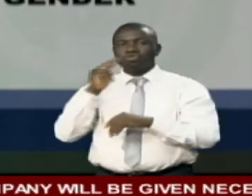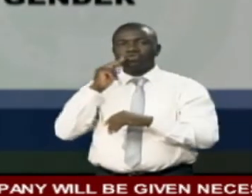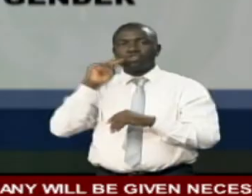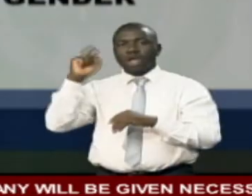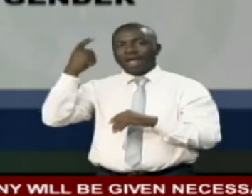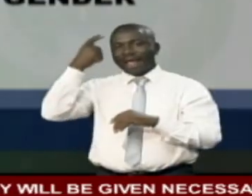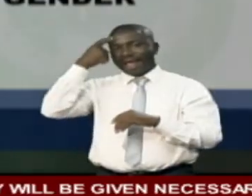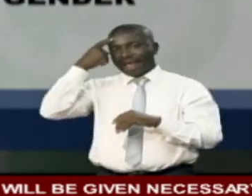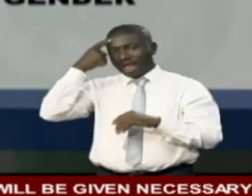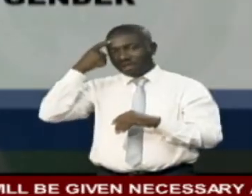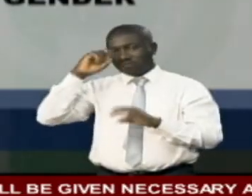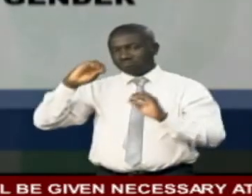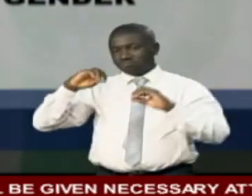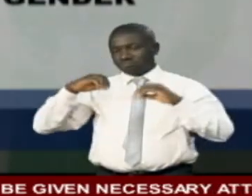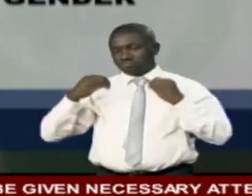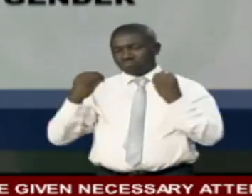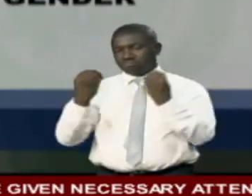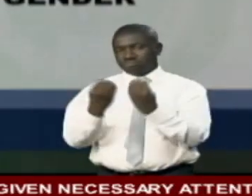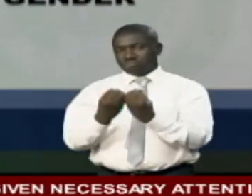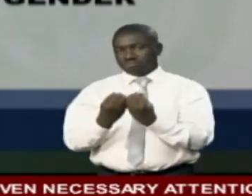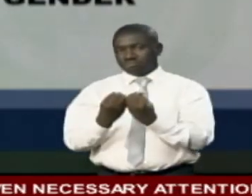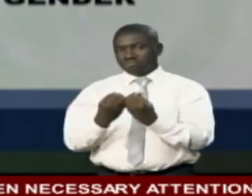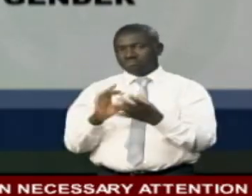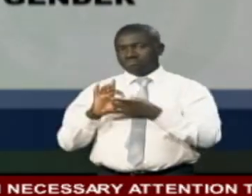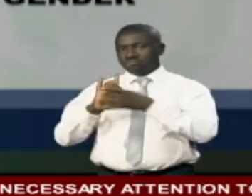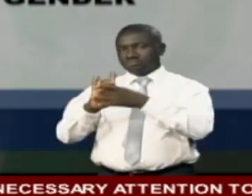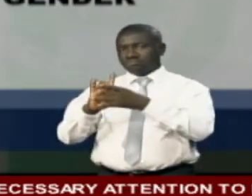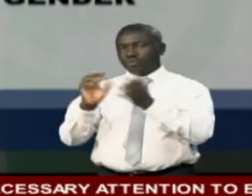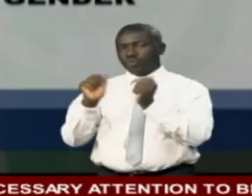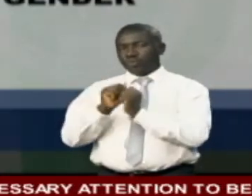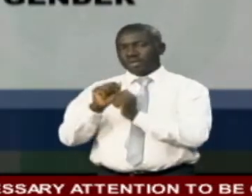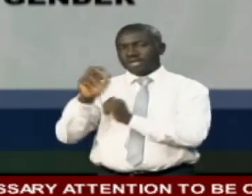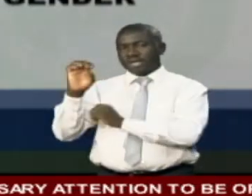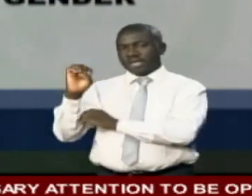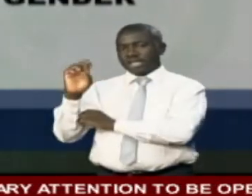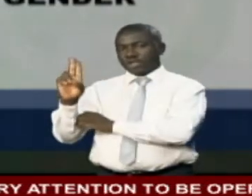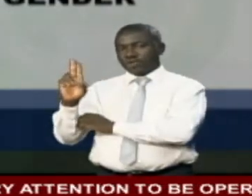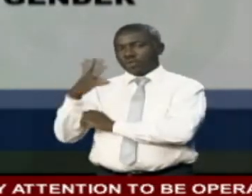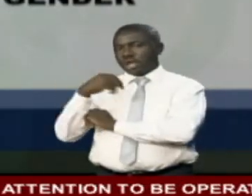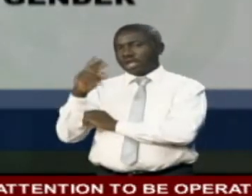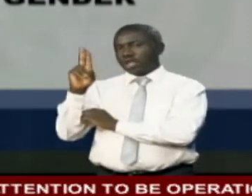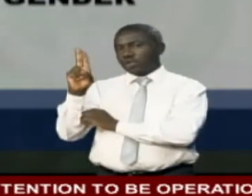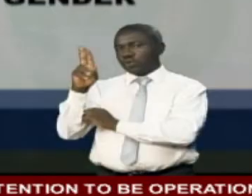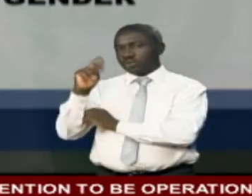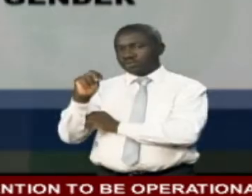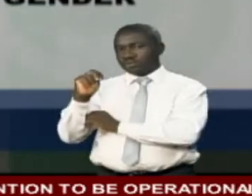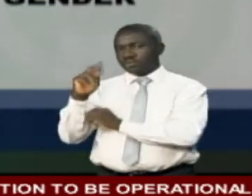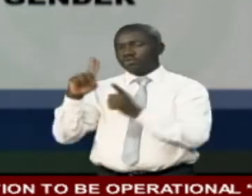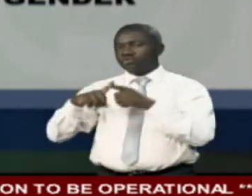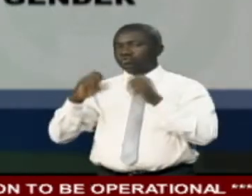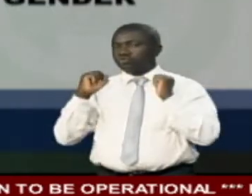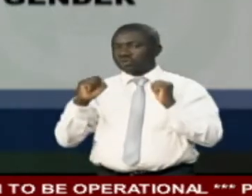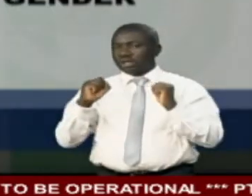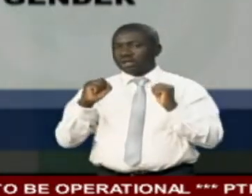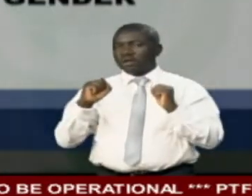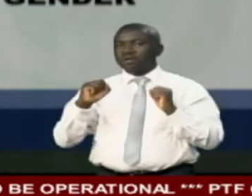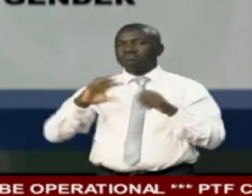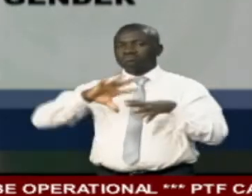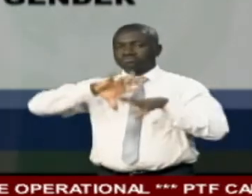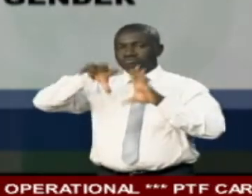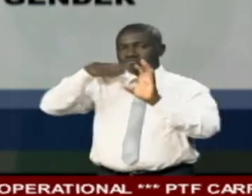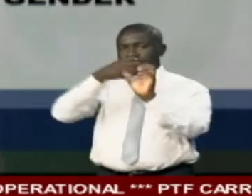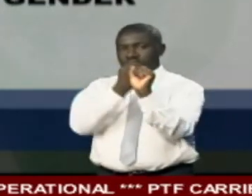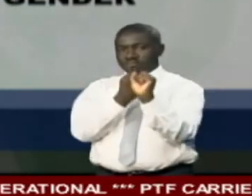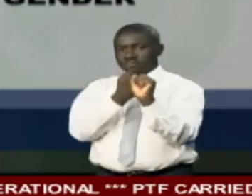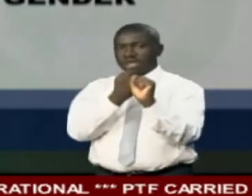sustaining collaboration with the EU and UN to strengthen fight against sexual violence for women and minors as a further